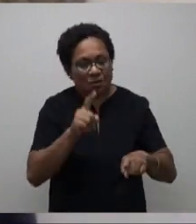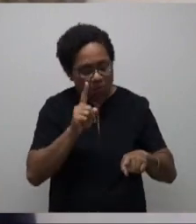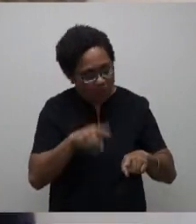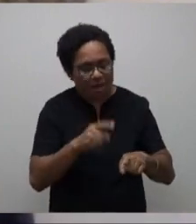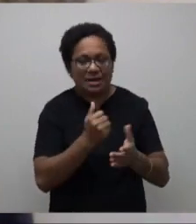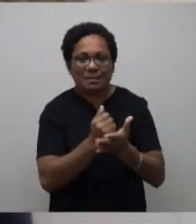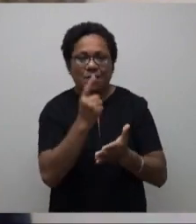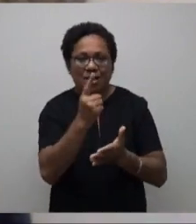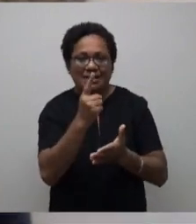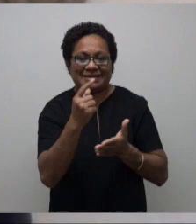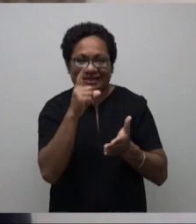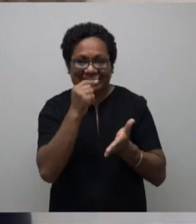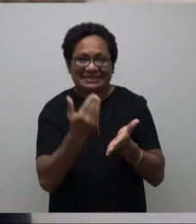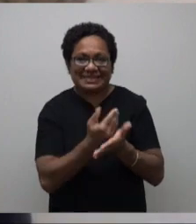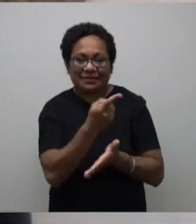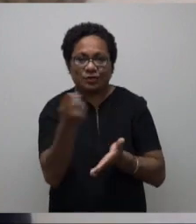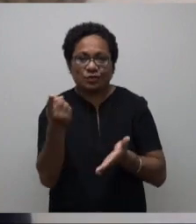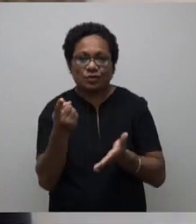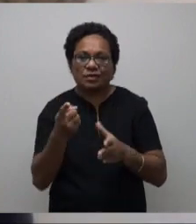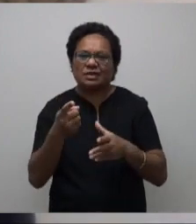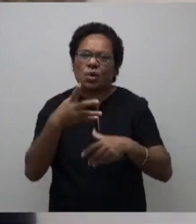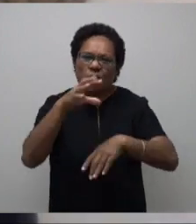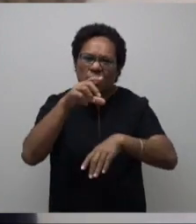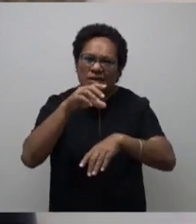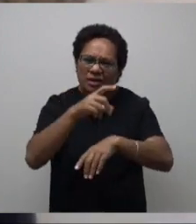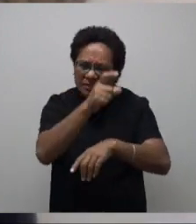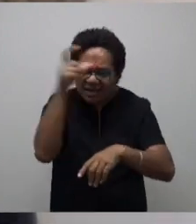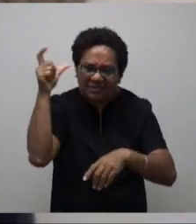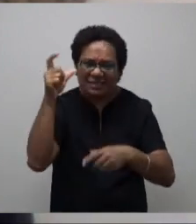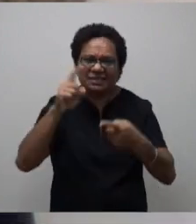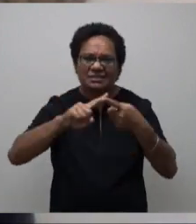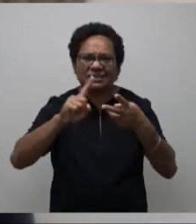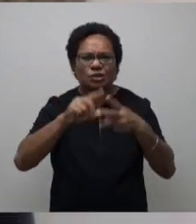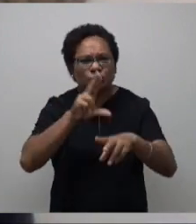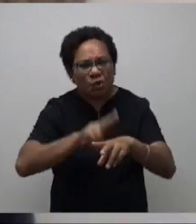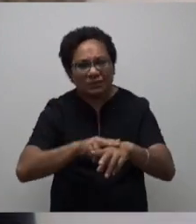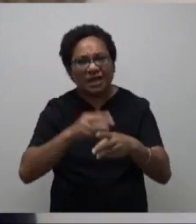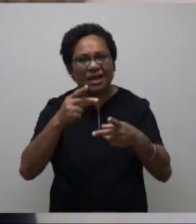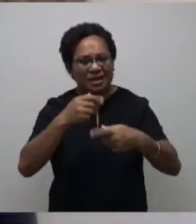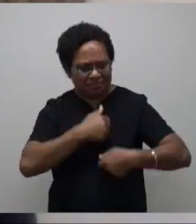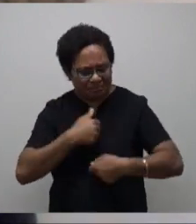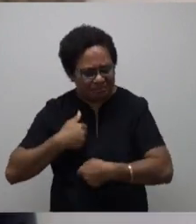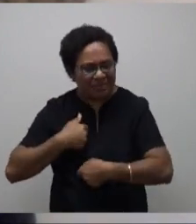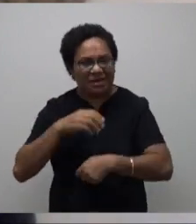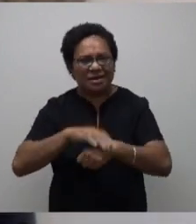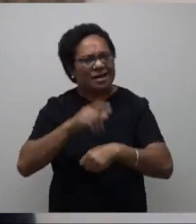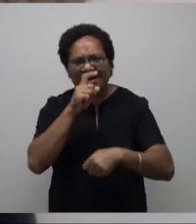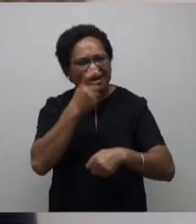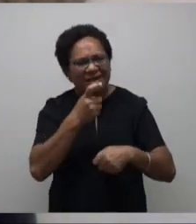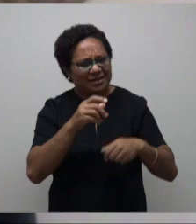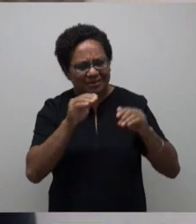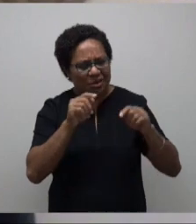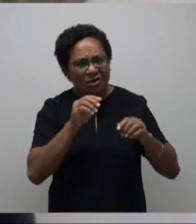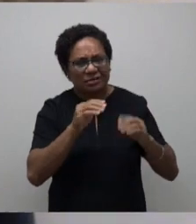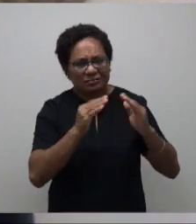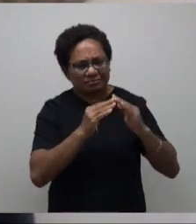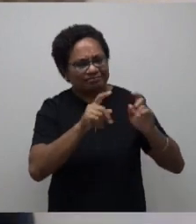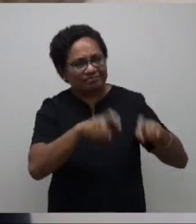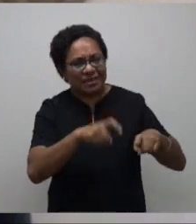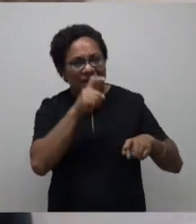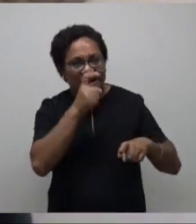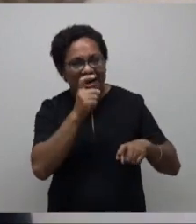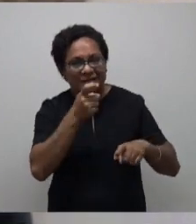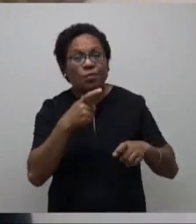staff, frontline healthcare workers, we can't stay home. If our frontline workers stayed home, there would be